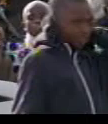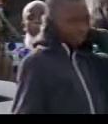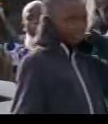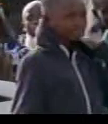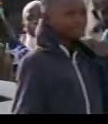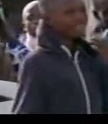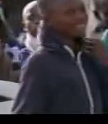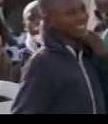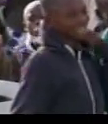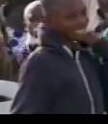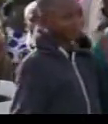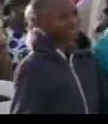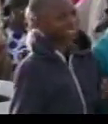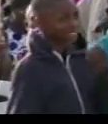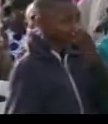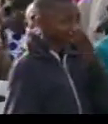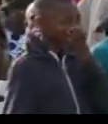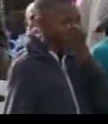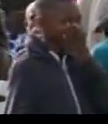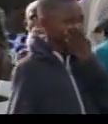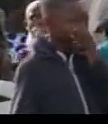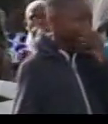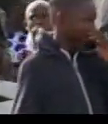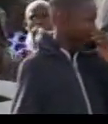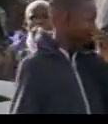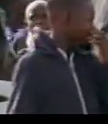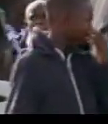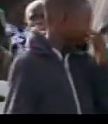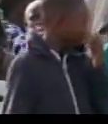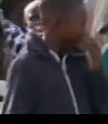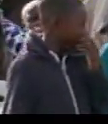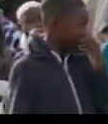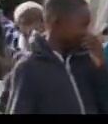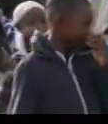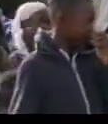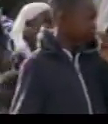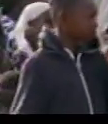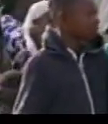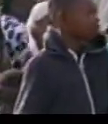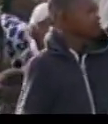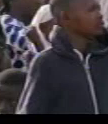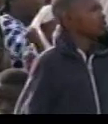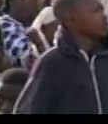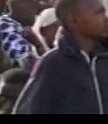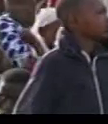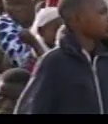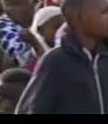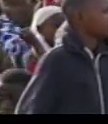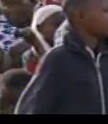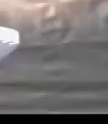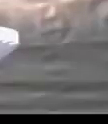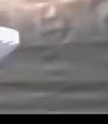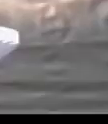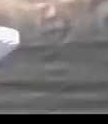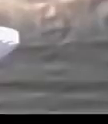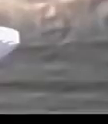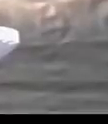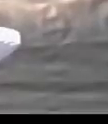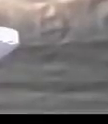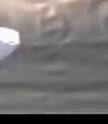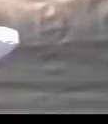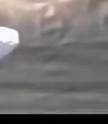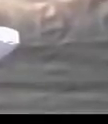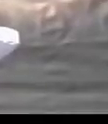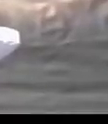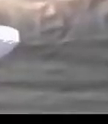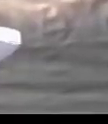Because Jesus, the resurrection alive, is here present. He will do it again. He will do